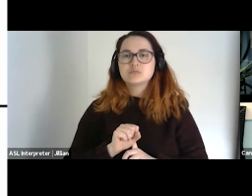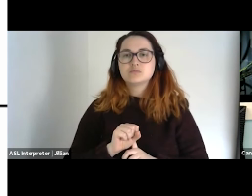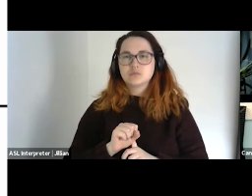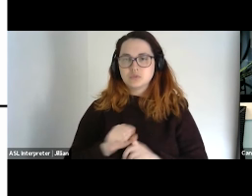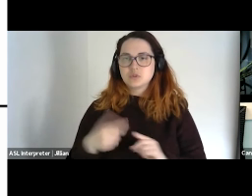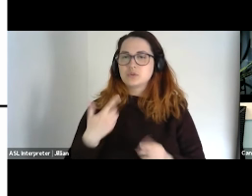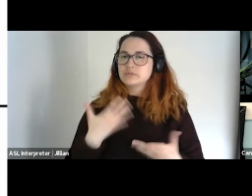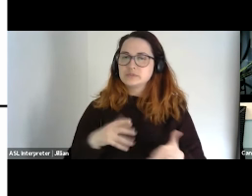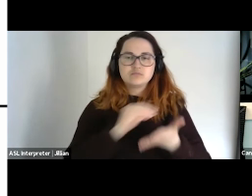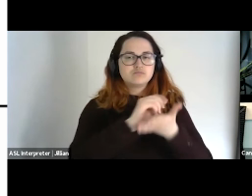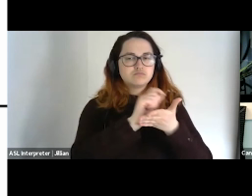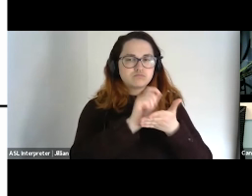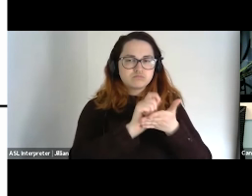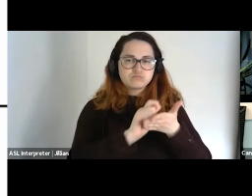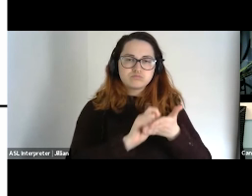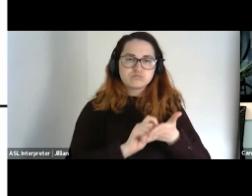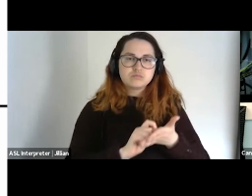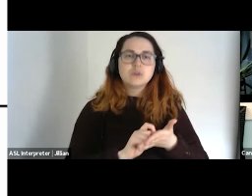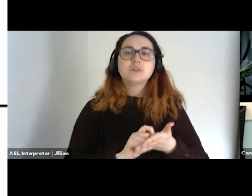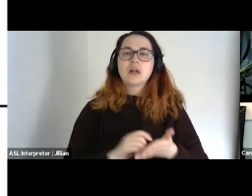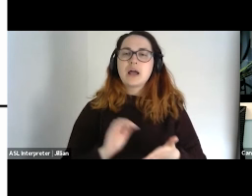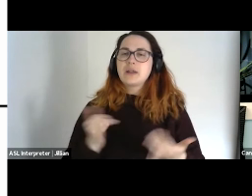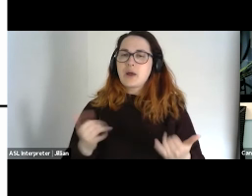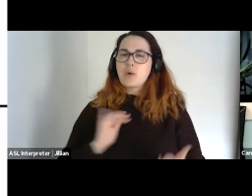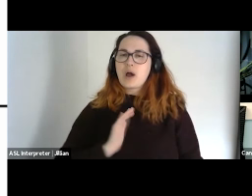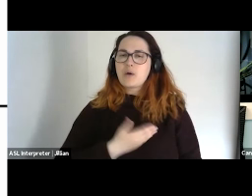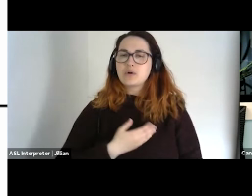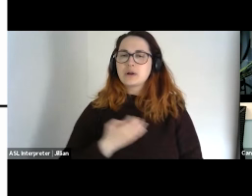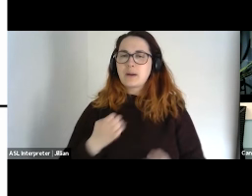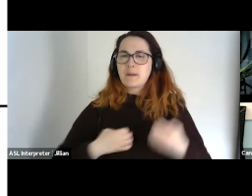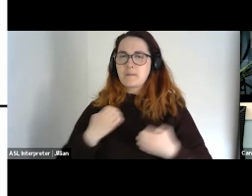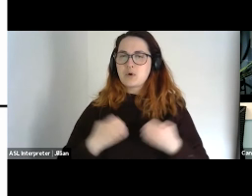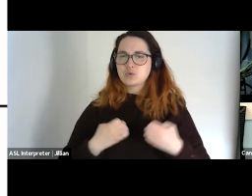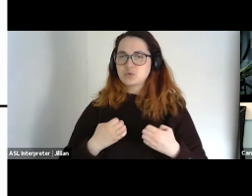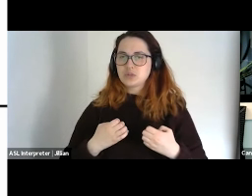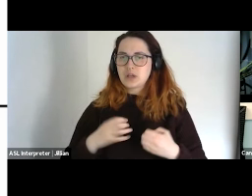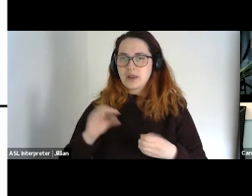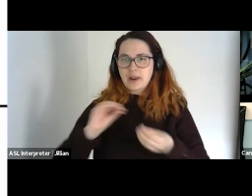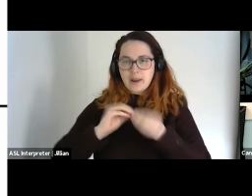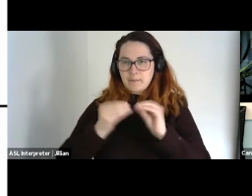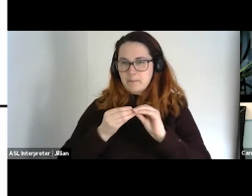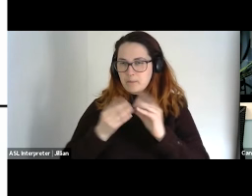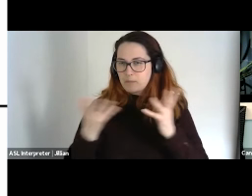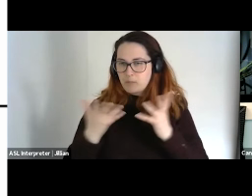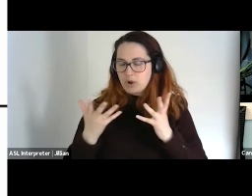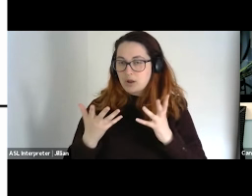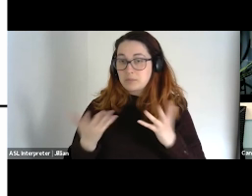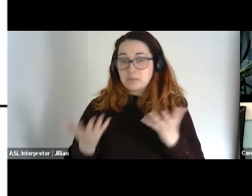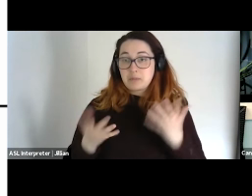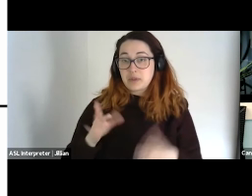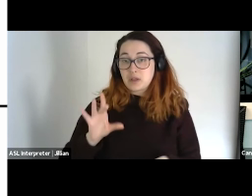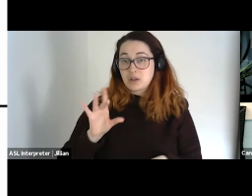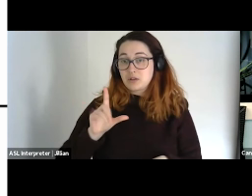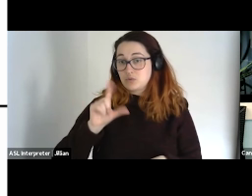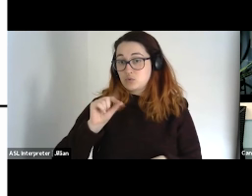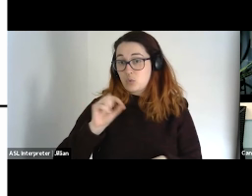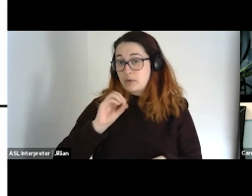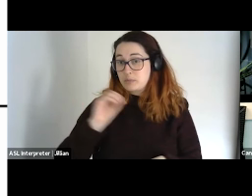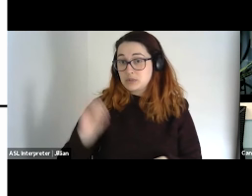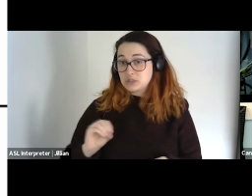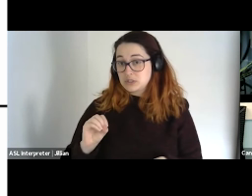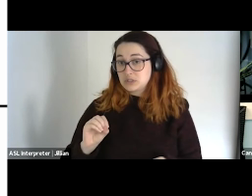thought diary, let's re-rate our emotions. Now, maybe perhaps you're feeling 20% hurt, or your piece